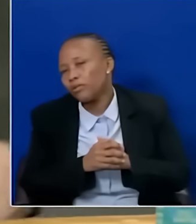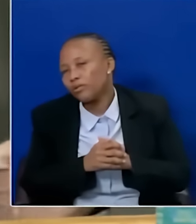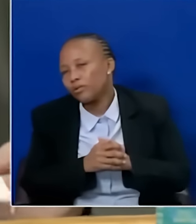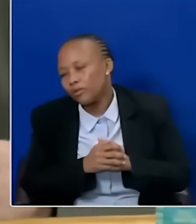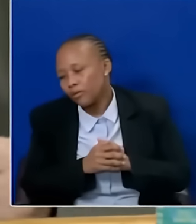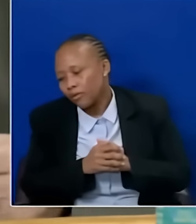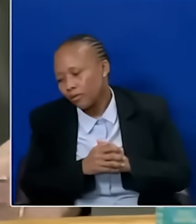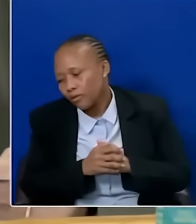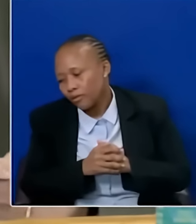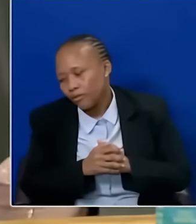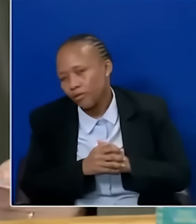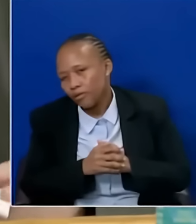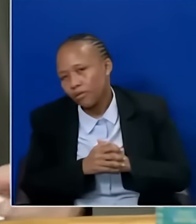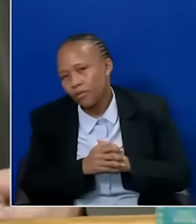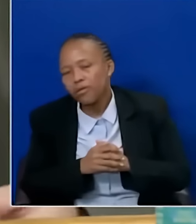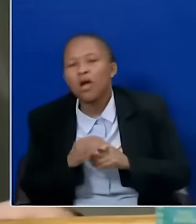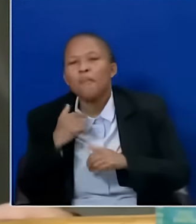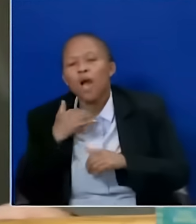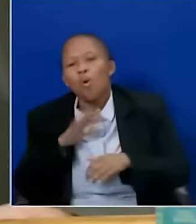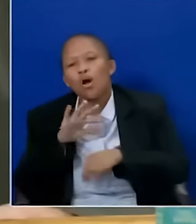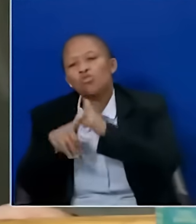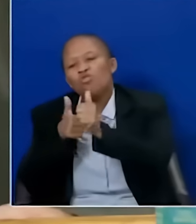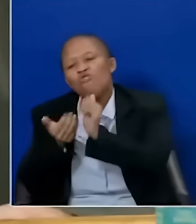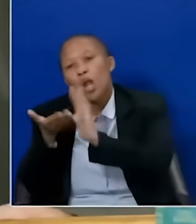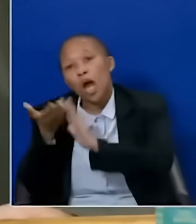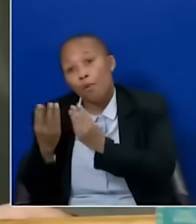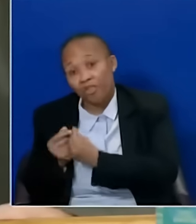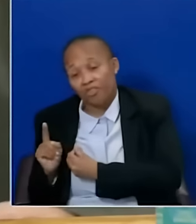maybe follow up on that? If one